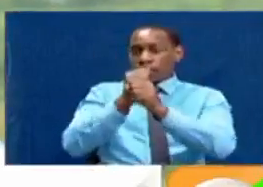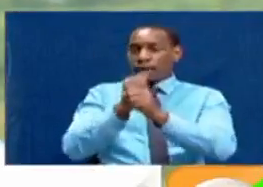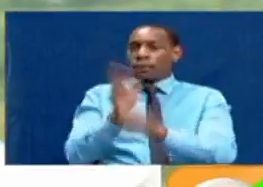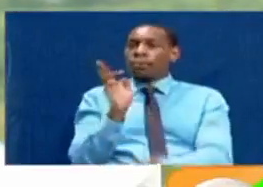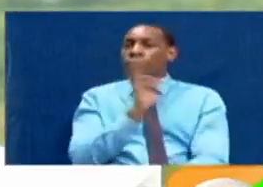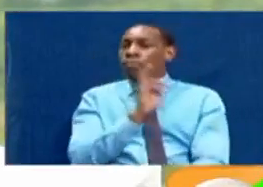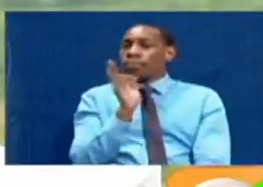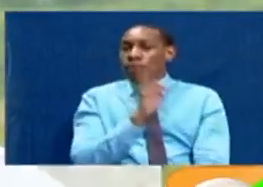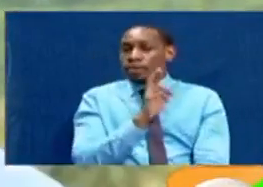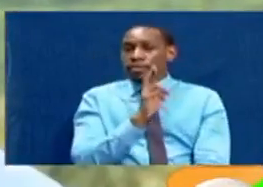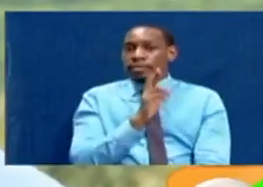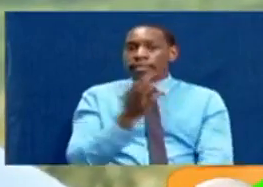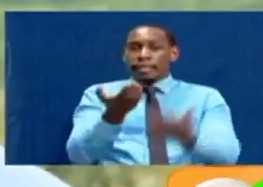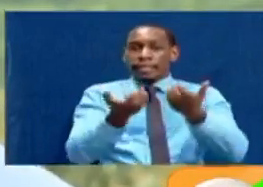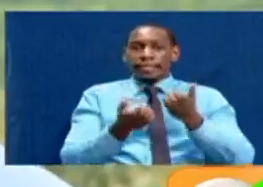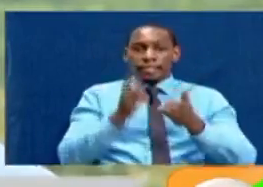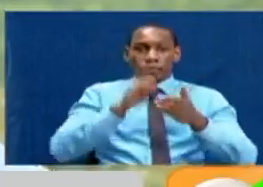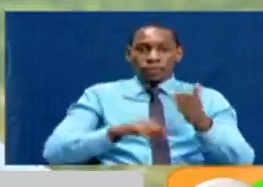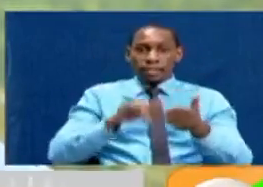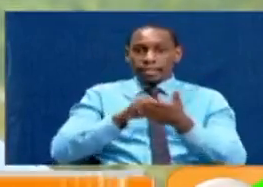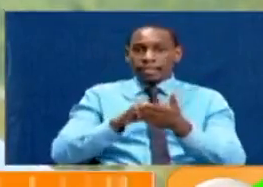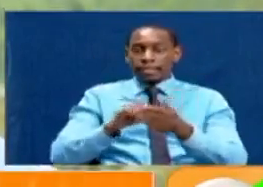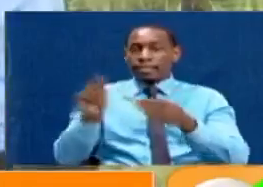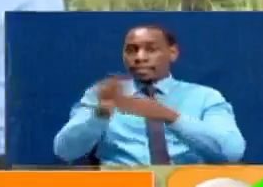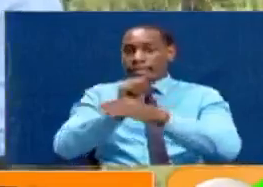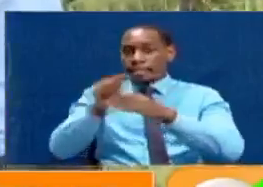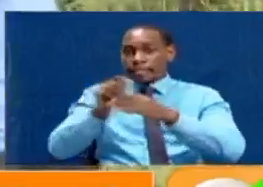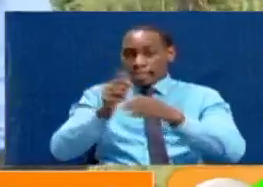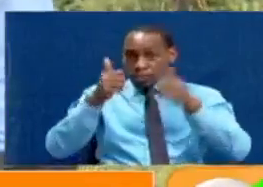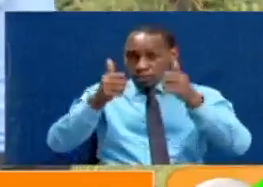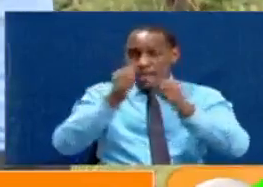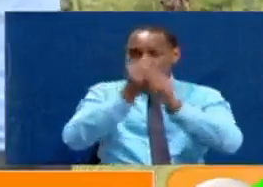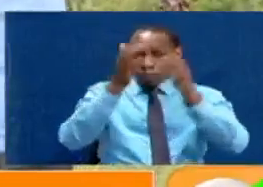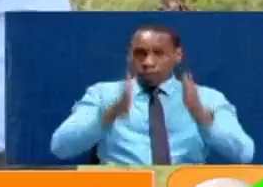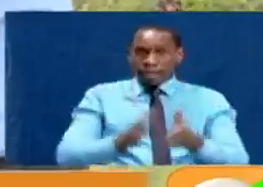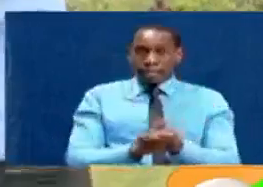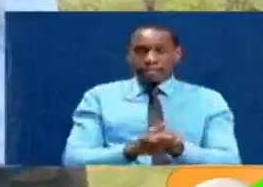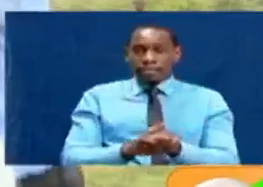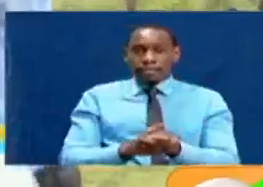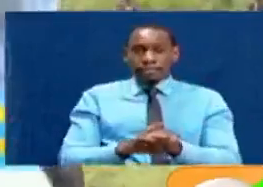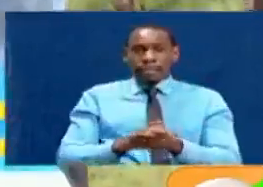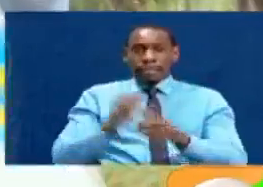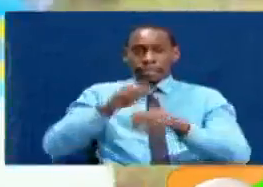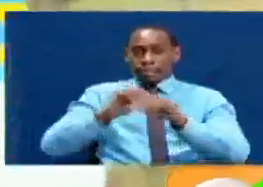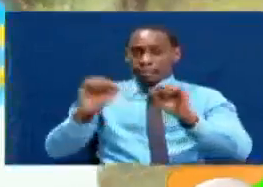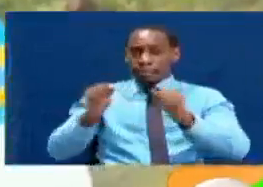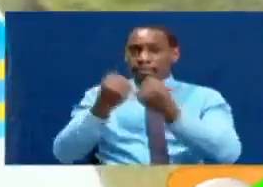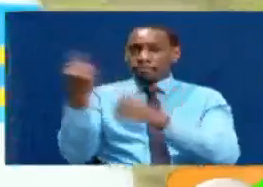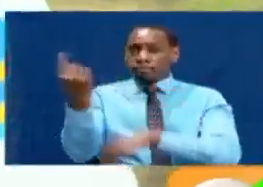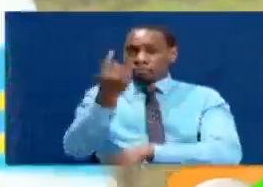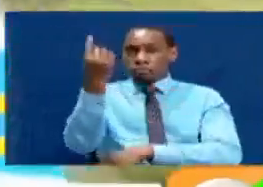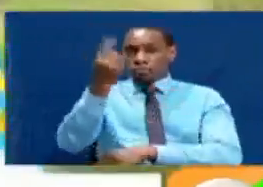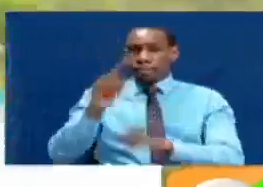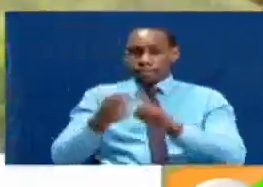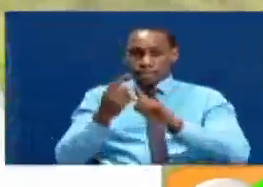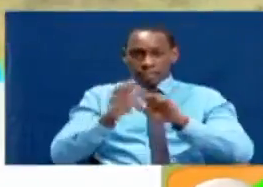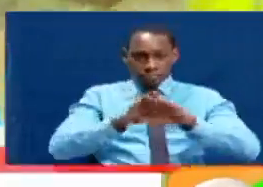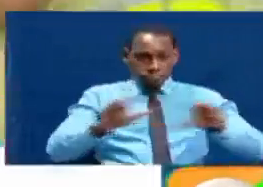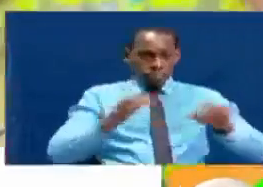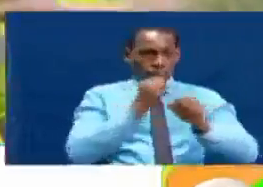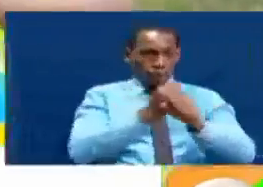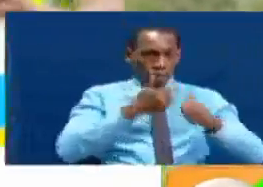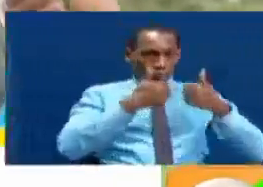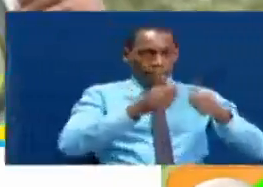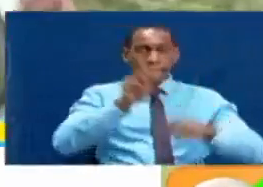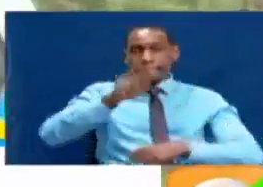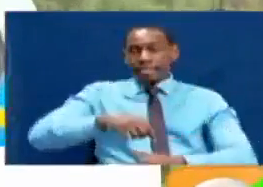dangerous. It needs highly trained personnel. For one to be safe in the air, proper groundwork must be